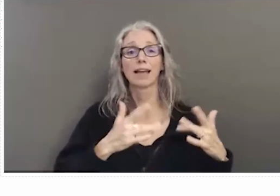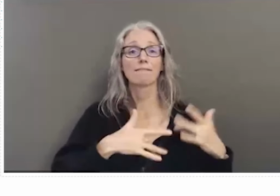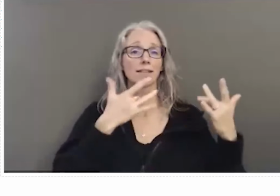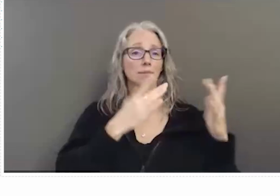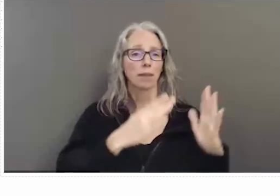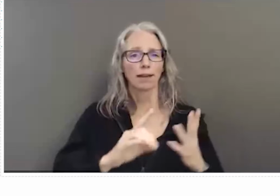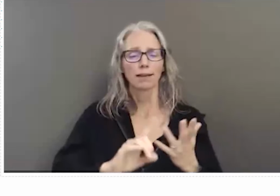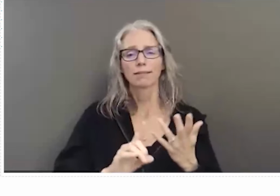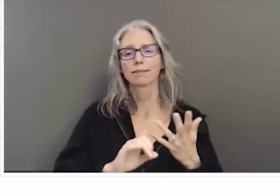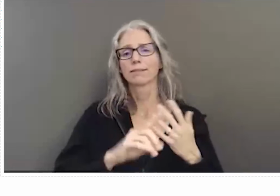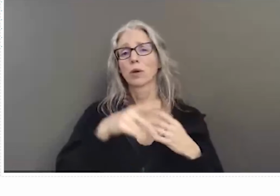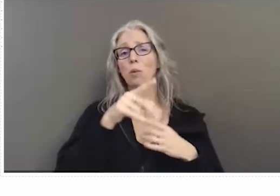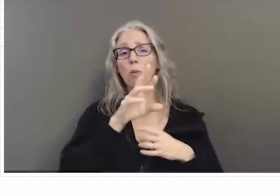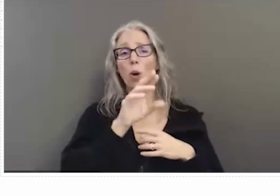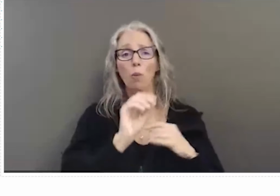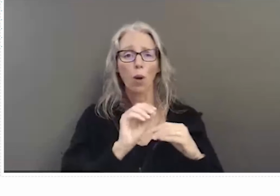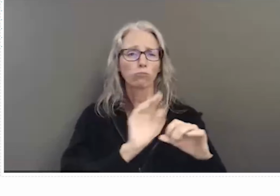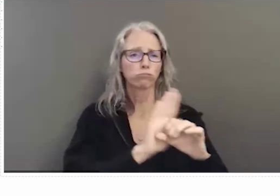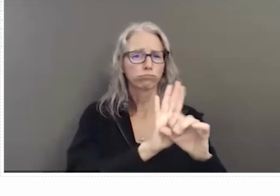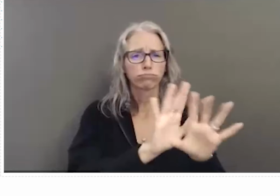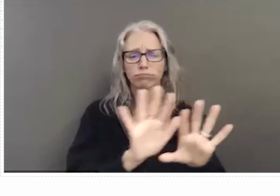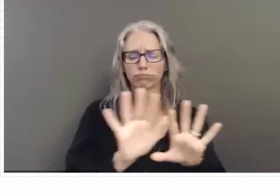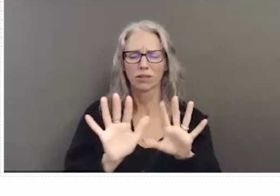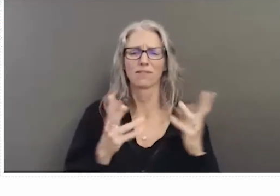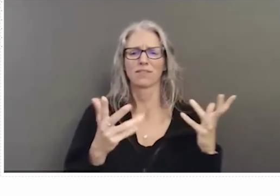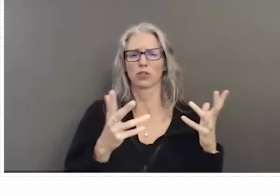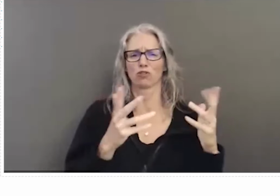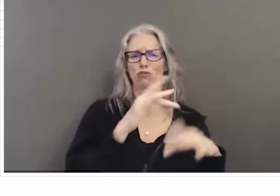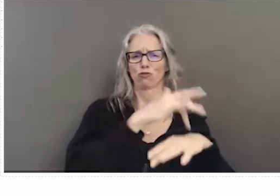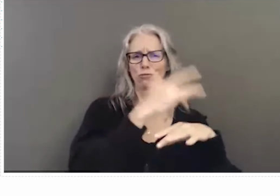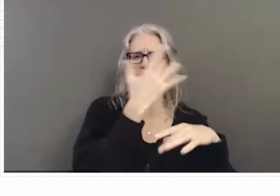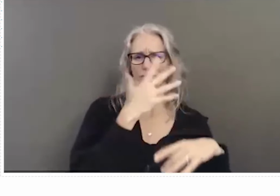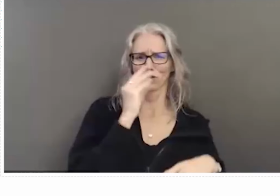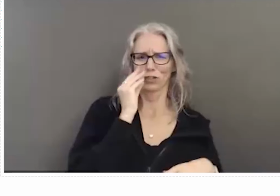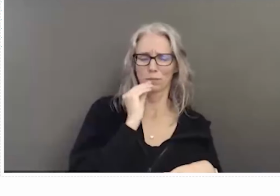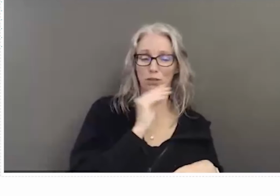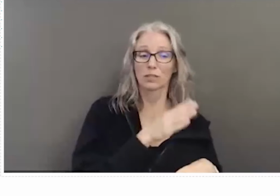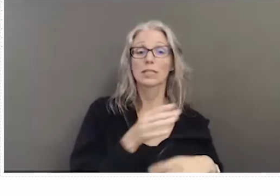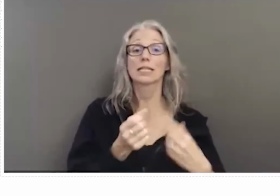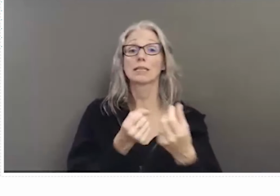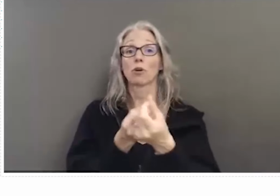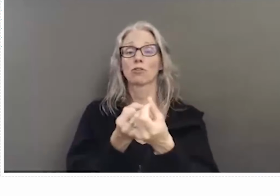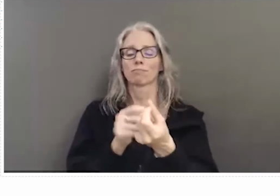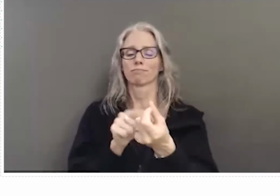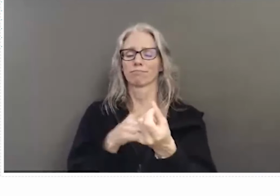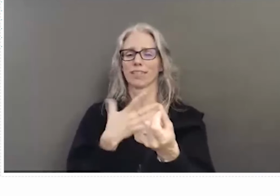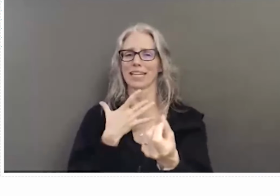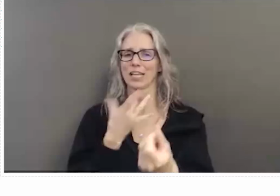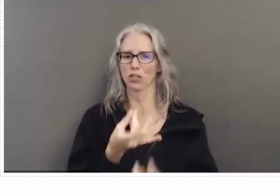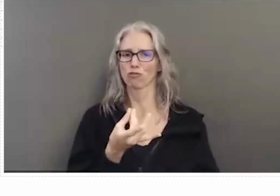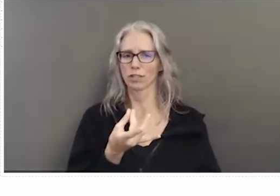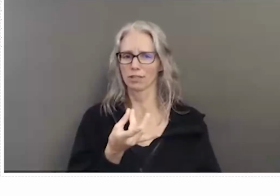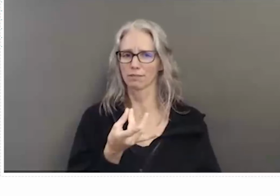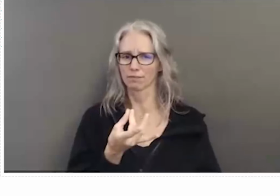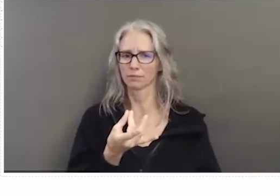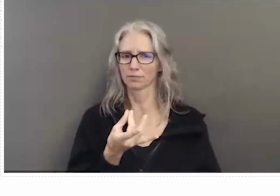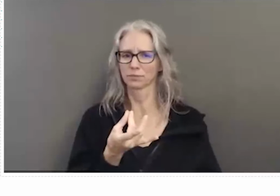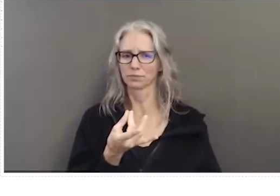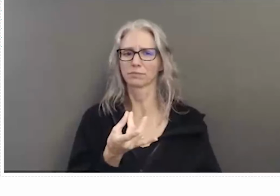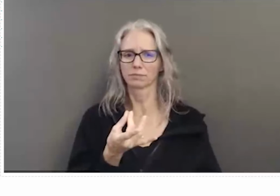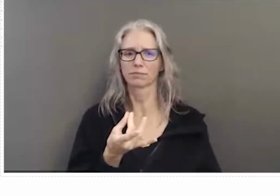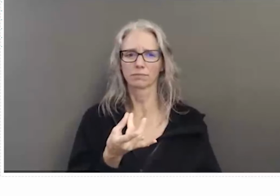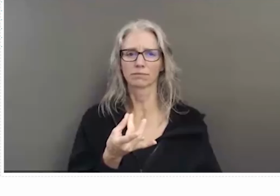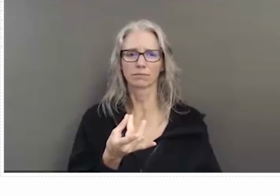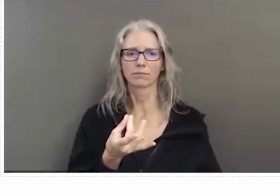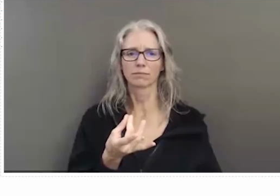and I think that sponsorship is, for me, the most interesting part of marketing, simply because of the fact that everybody